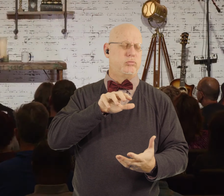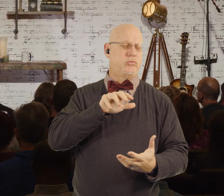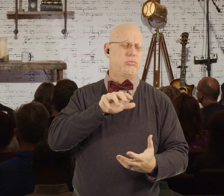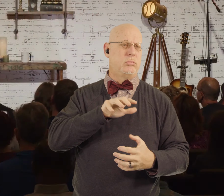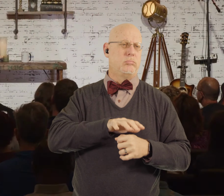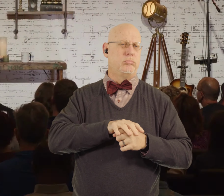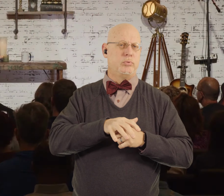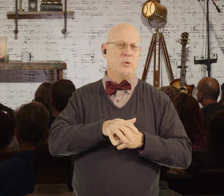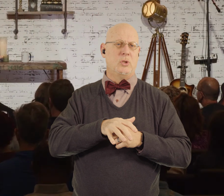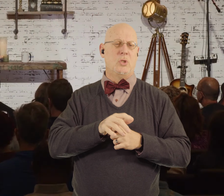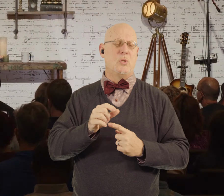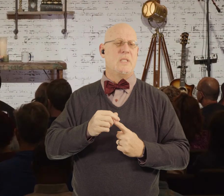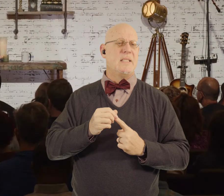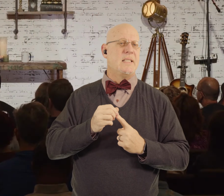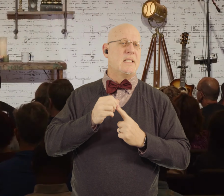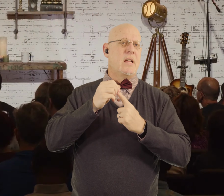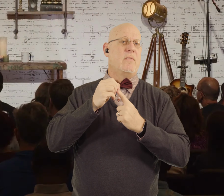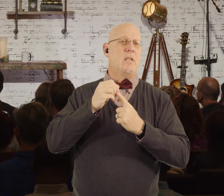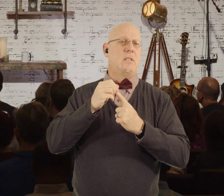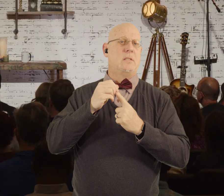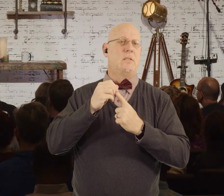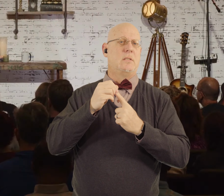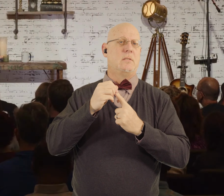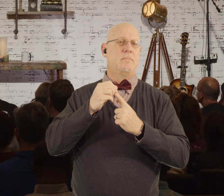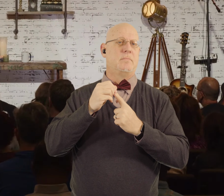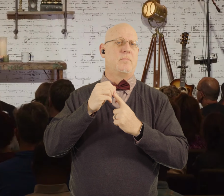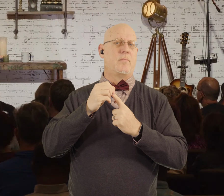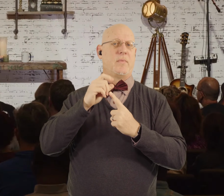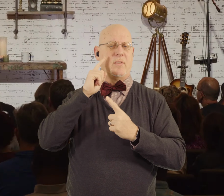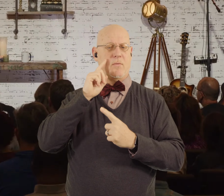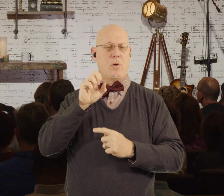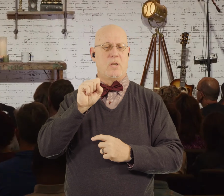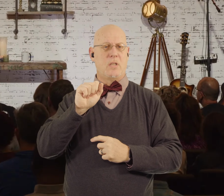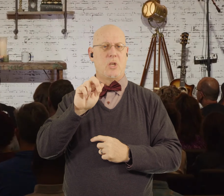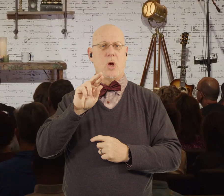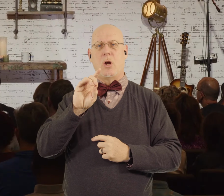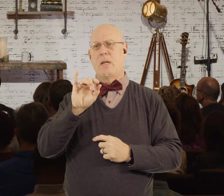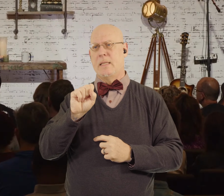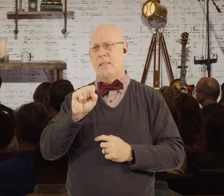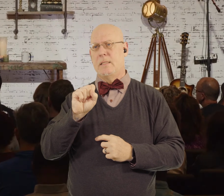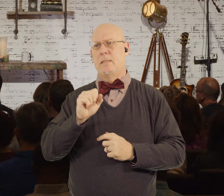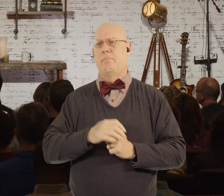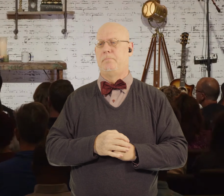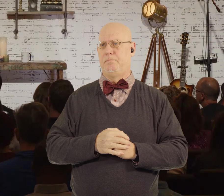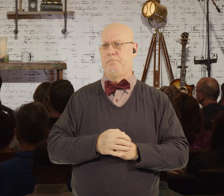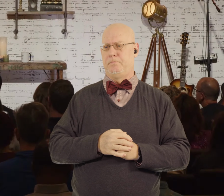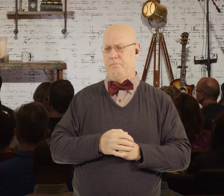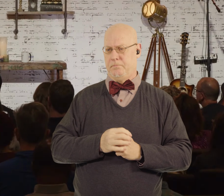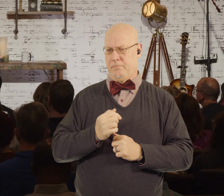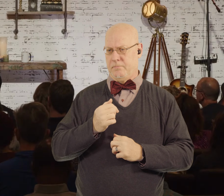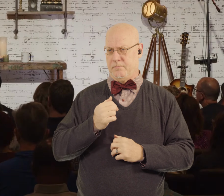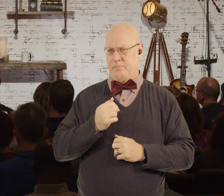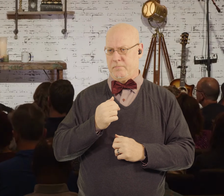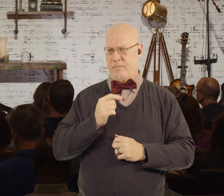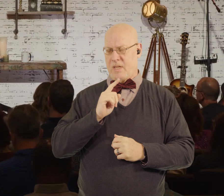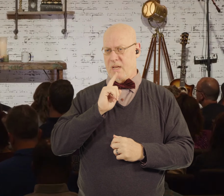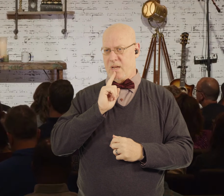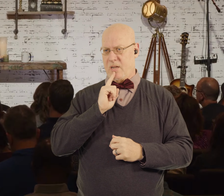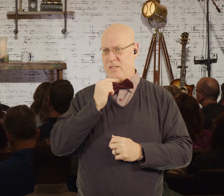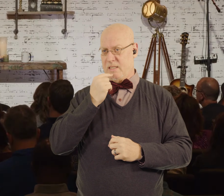the opulence and the wealth and therefore the significance of Sardis. It was